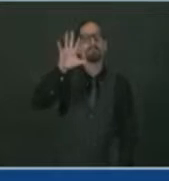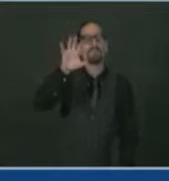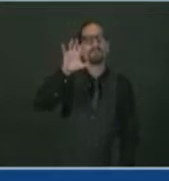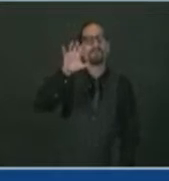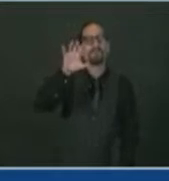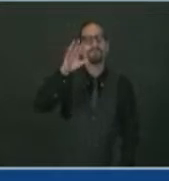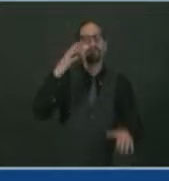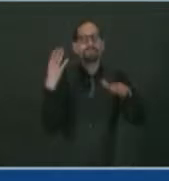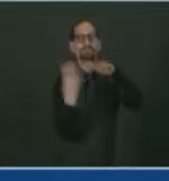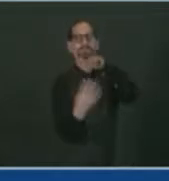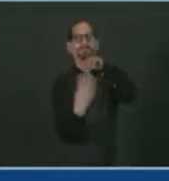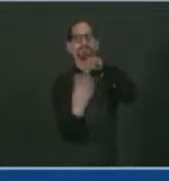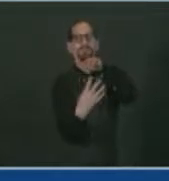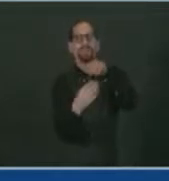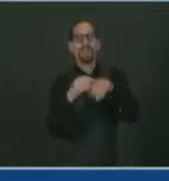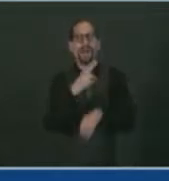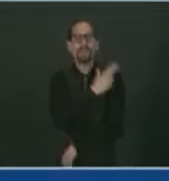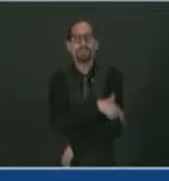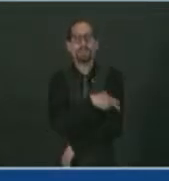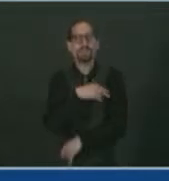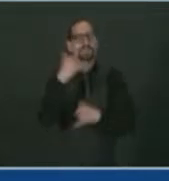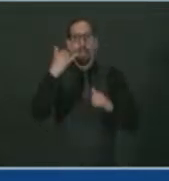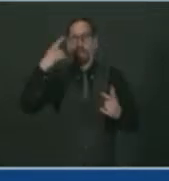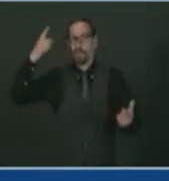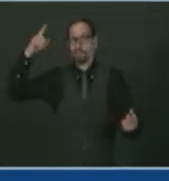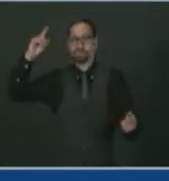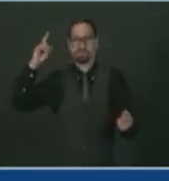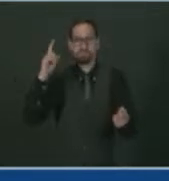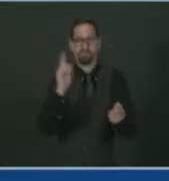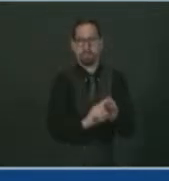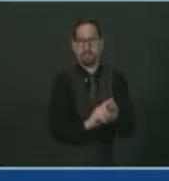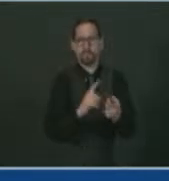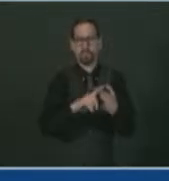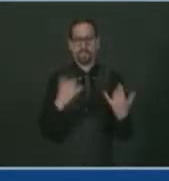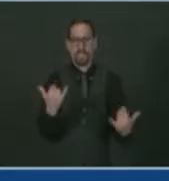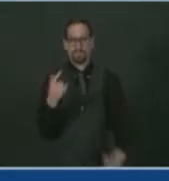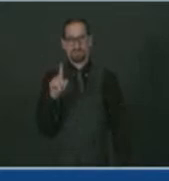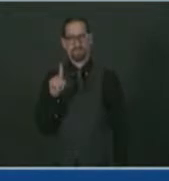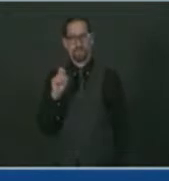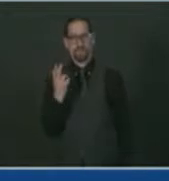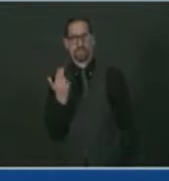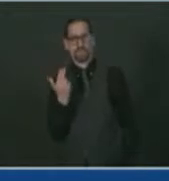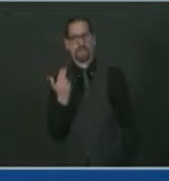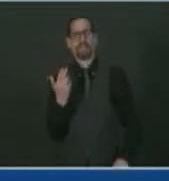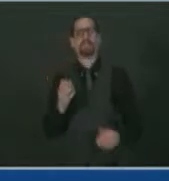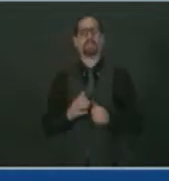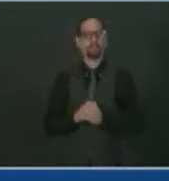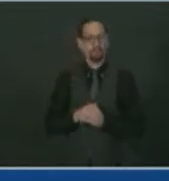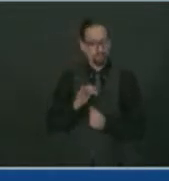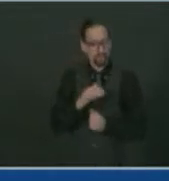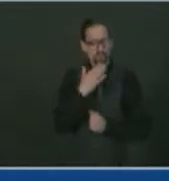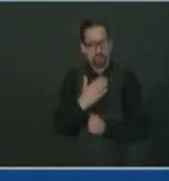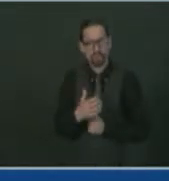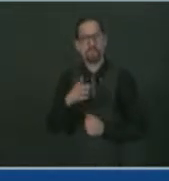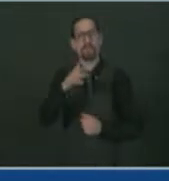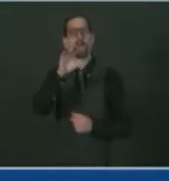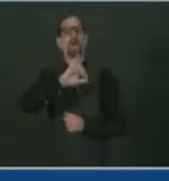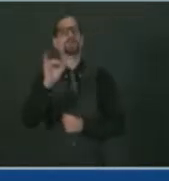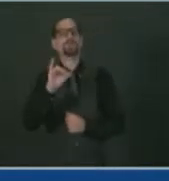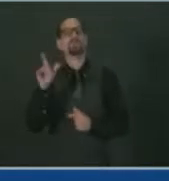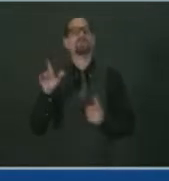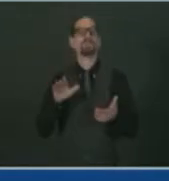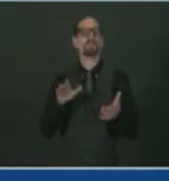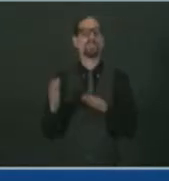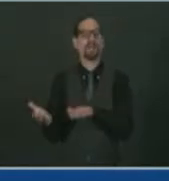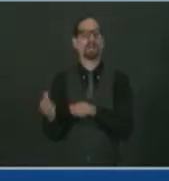Very thankfully, our fatality numbers also continue to trend in the right direction. We're